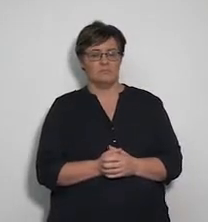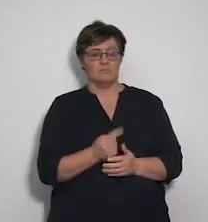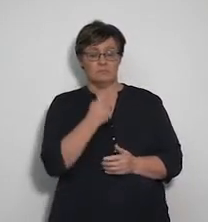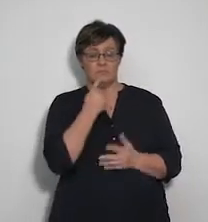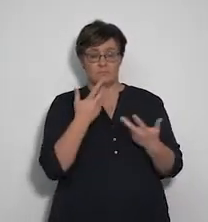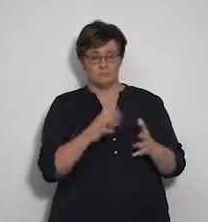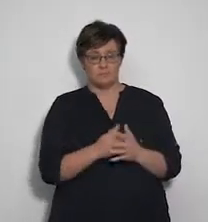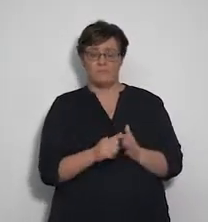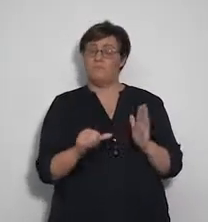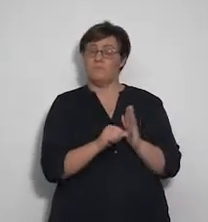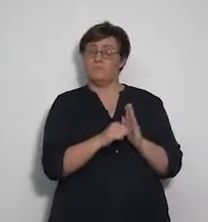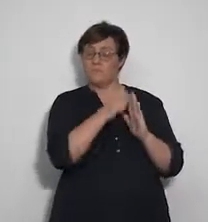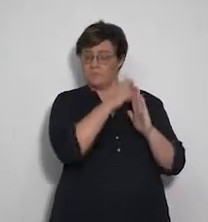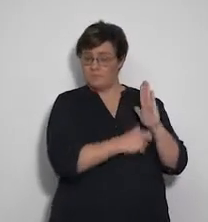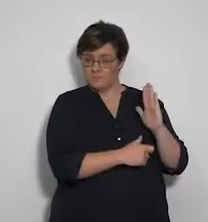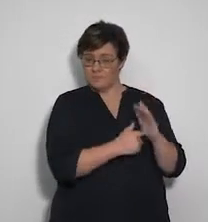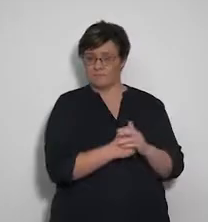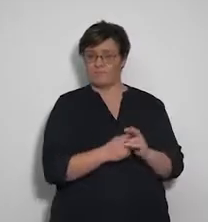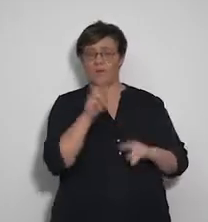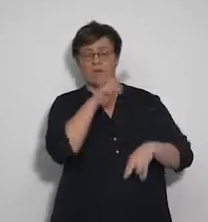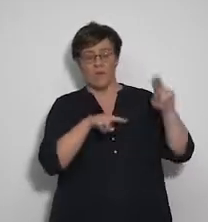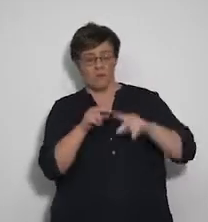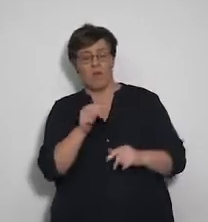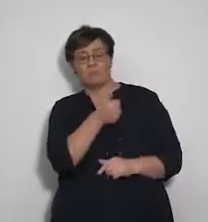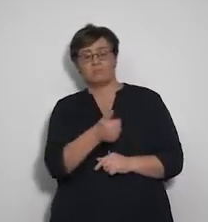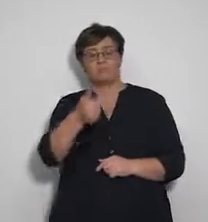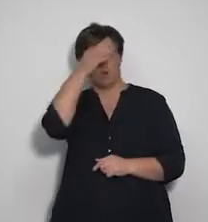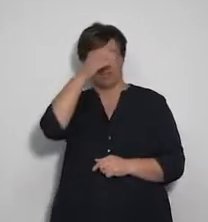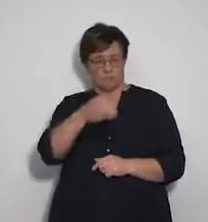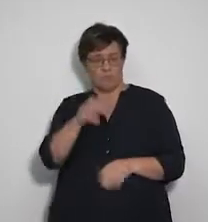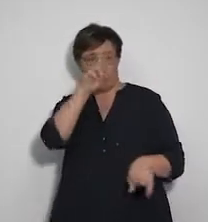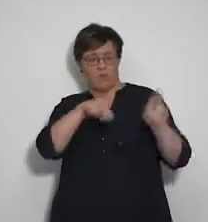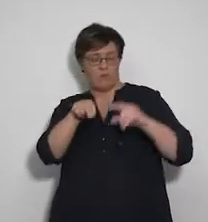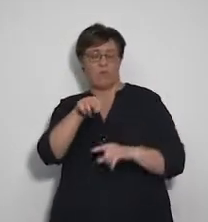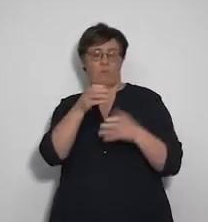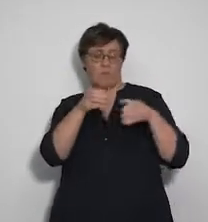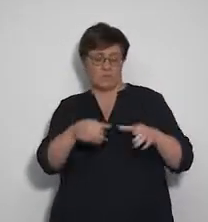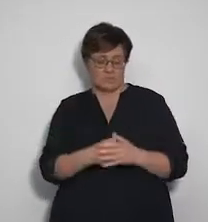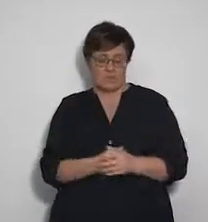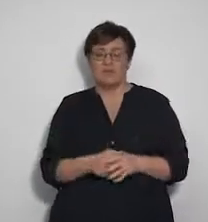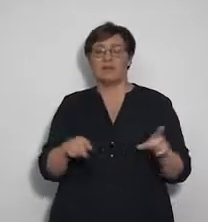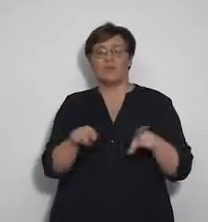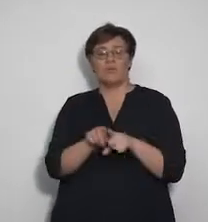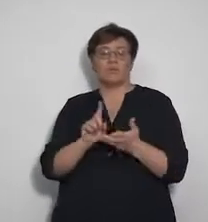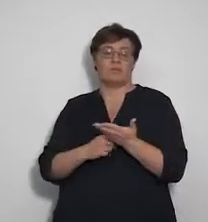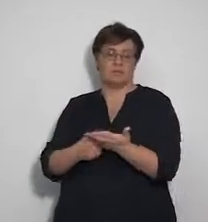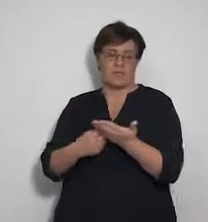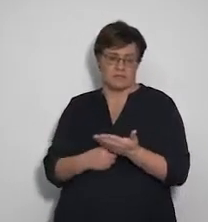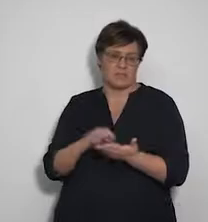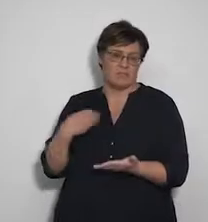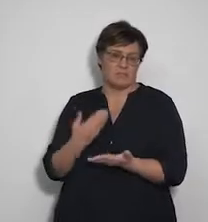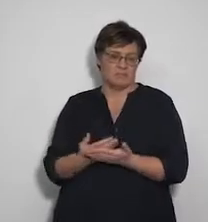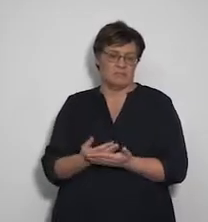So as I mentioned, important terms. We'll review the main concepts around the overview of meiosis, and then we'll discuss